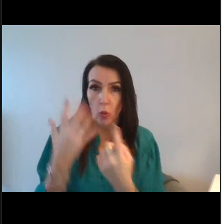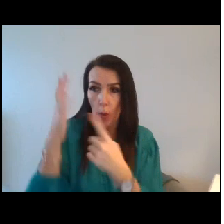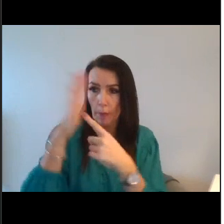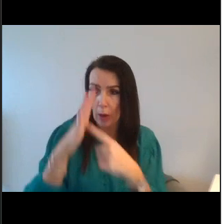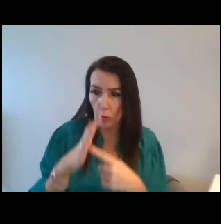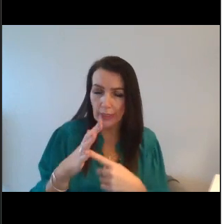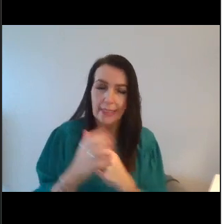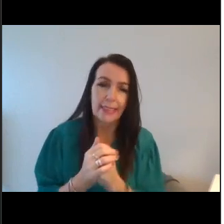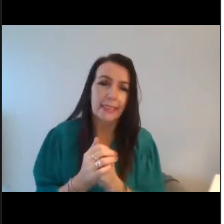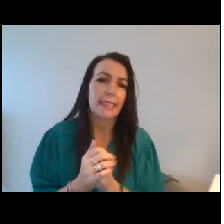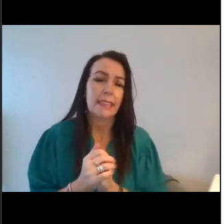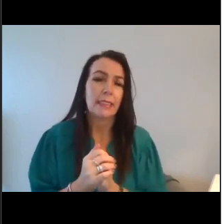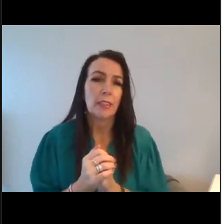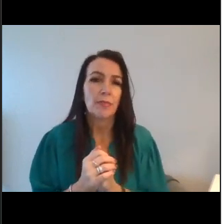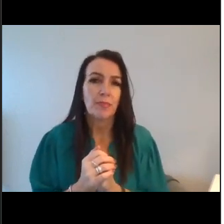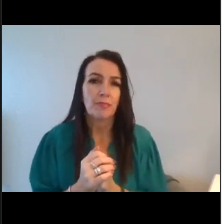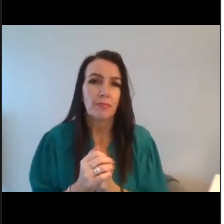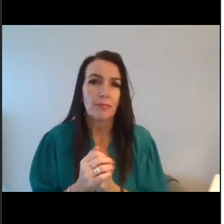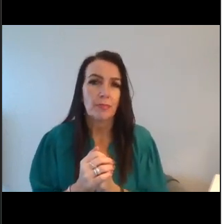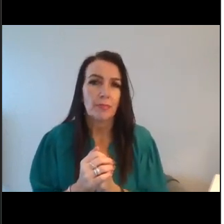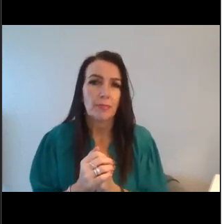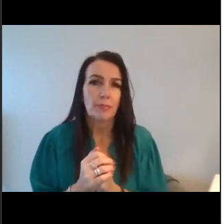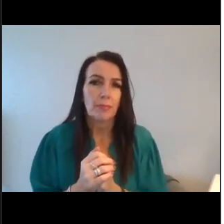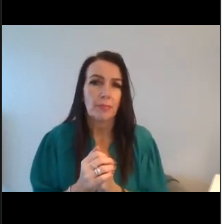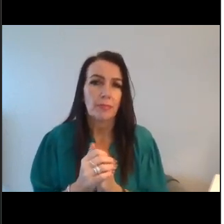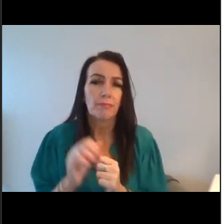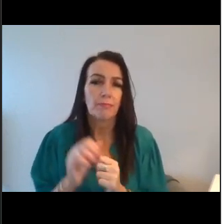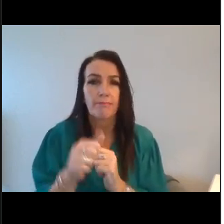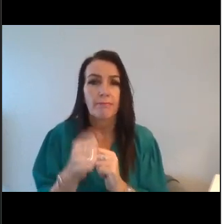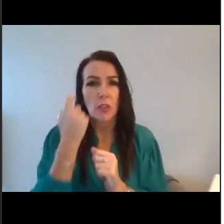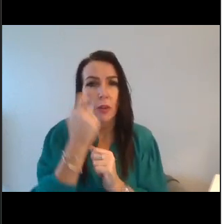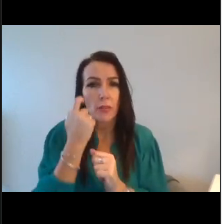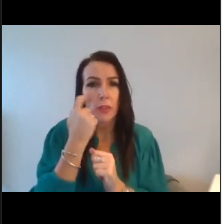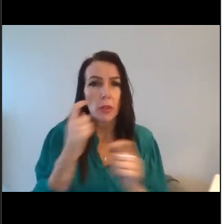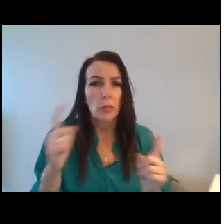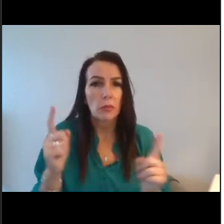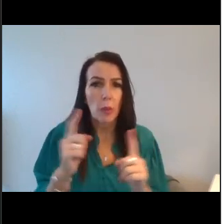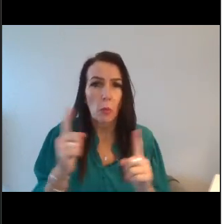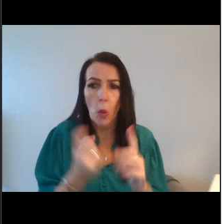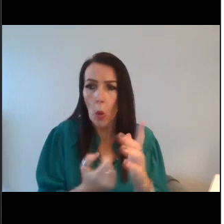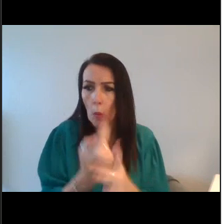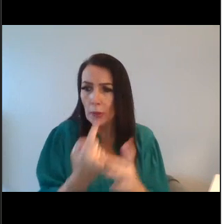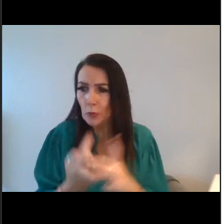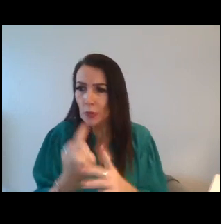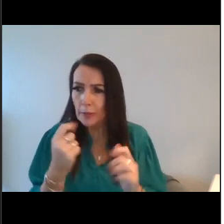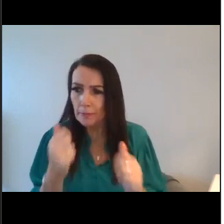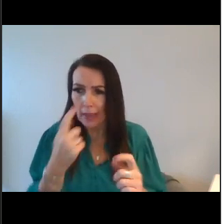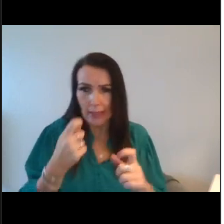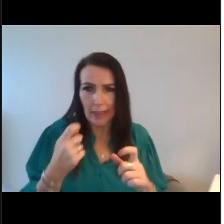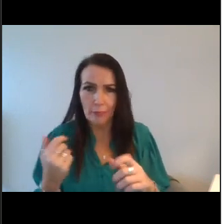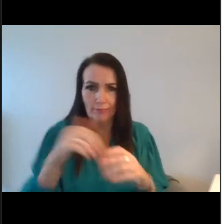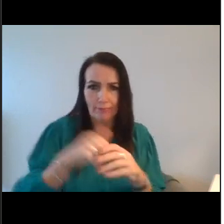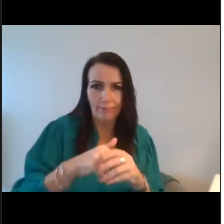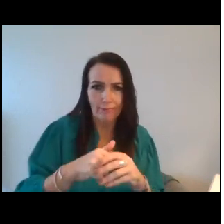lie. You've then got thinking about, right, what are the sweet spot opportunities for doing this kind of